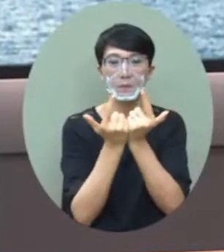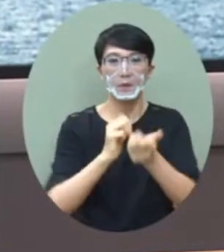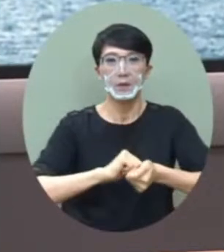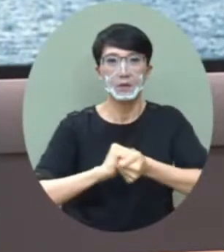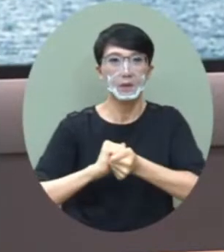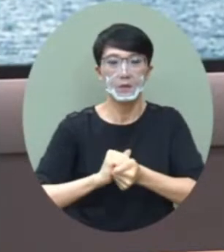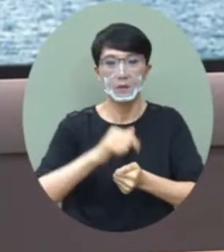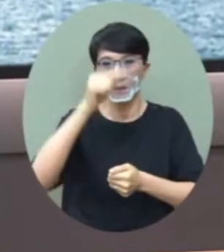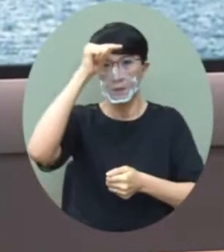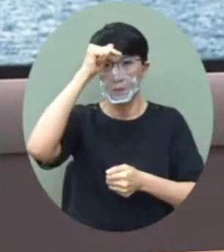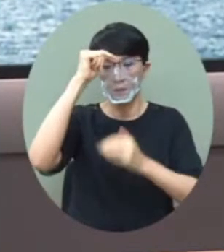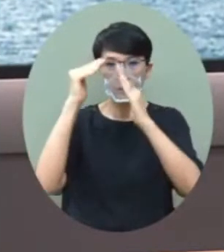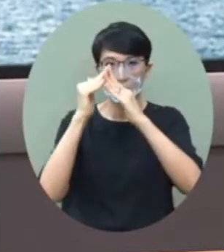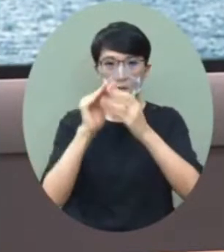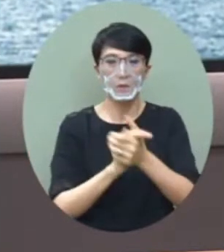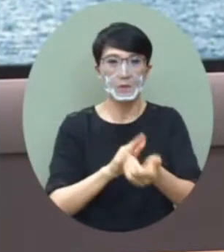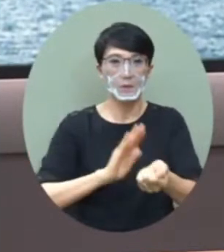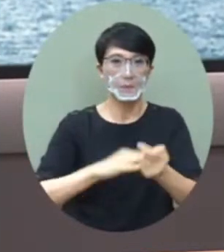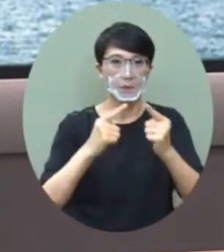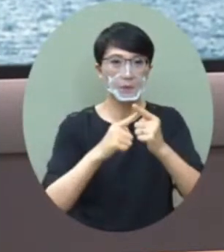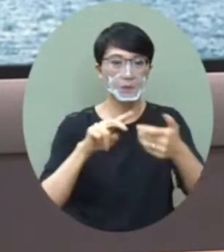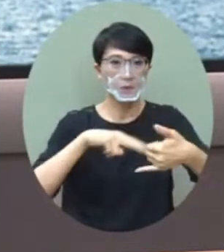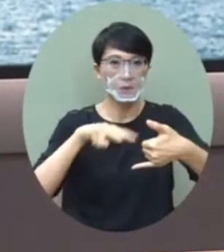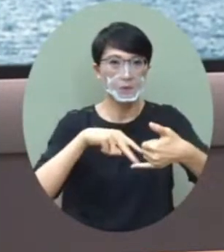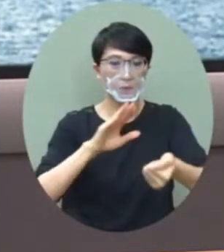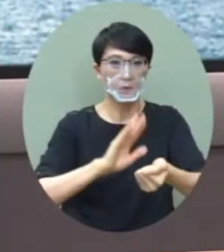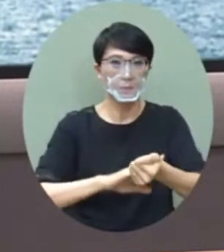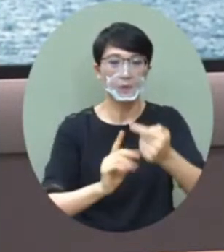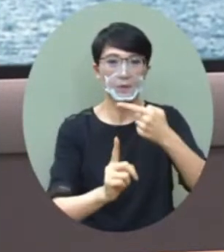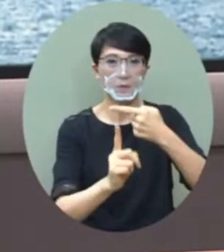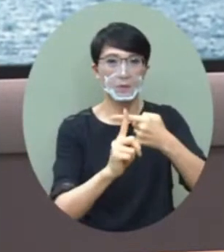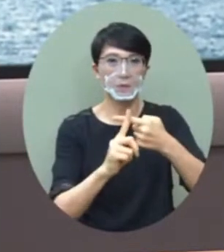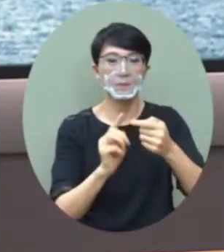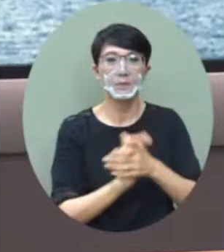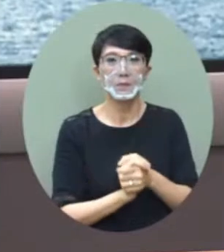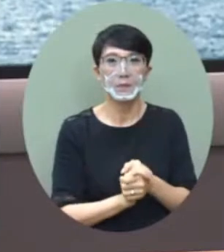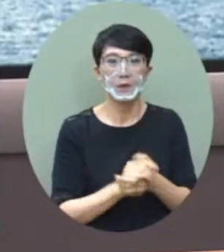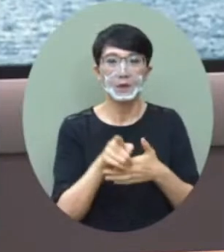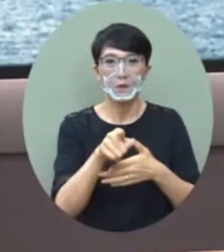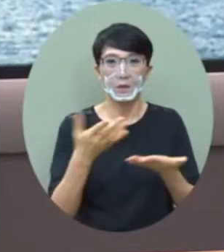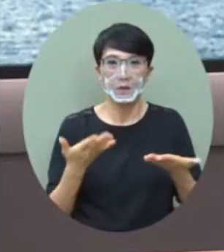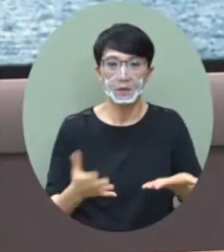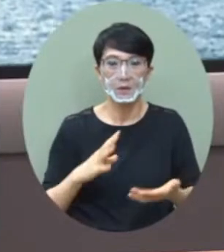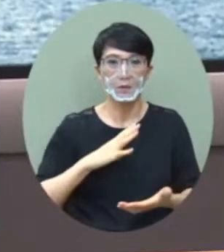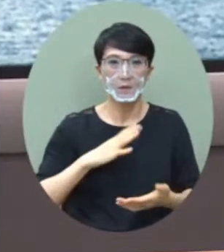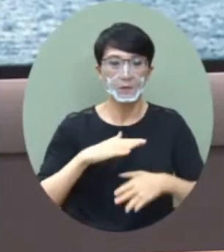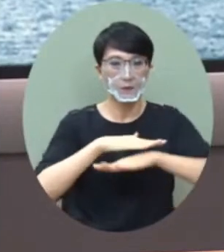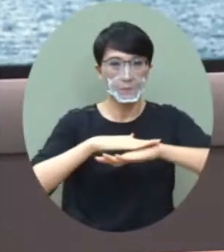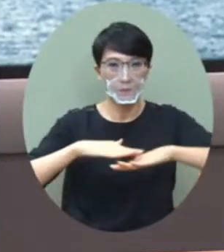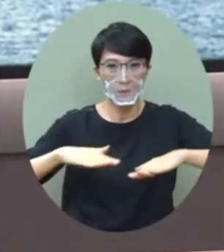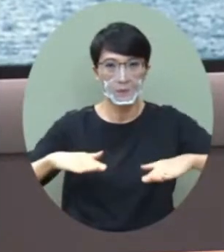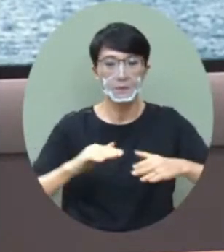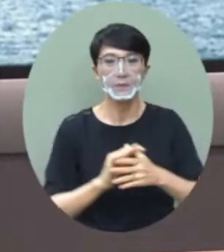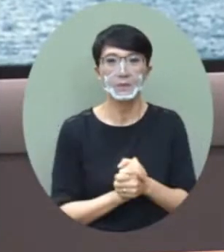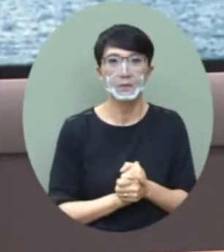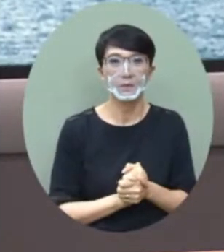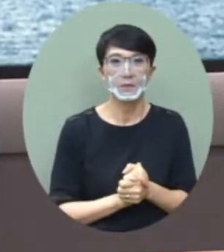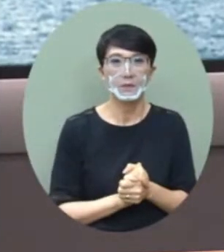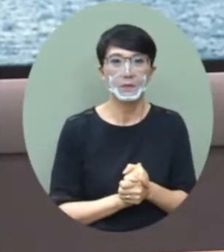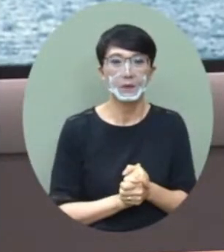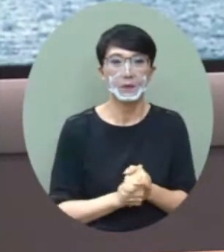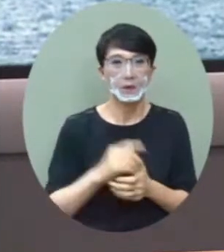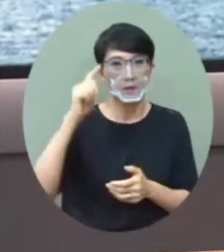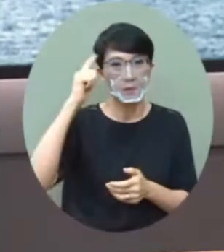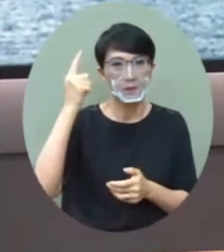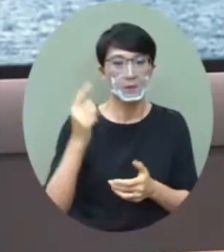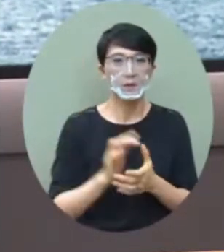managed by the SWD. He was taken to the North Dental Hospital. He tested positive to COVID. He is currently in